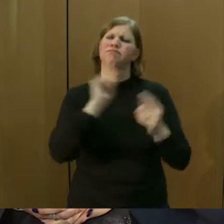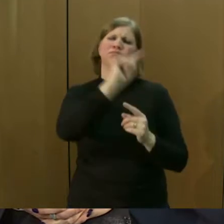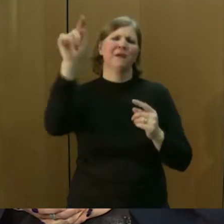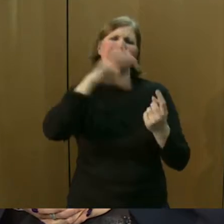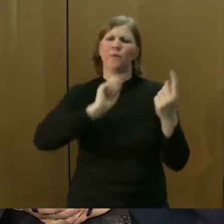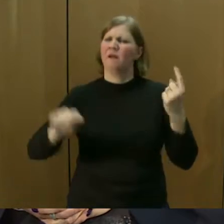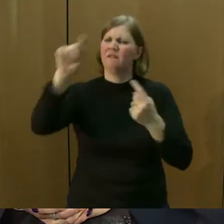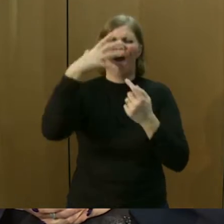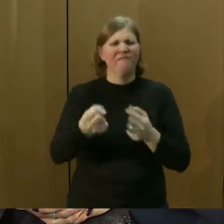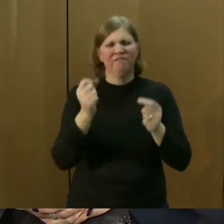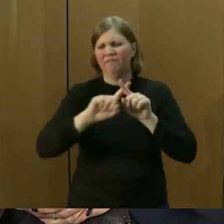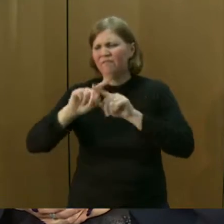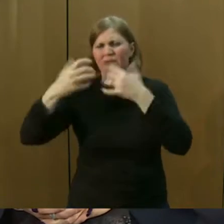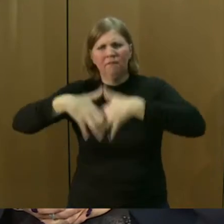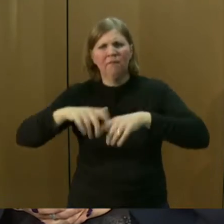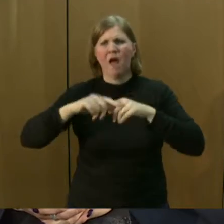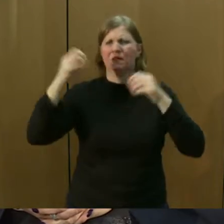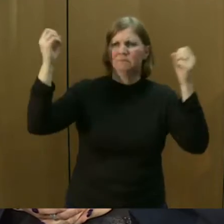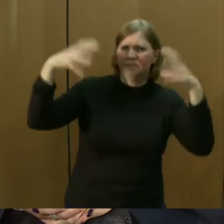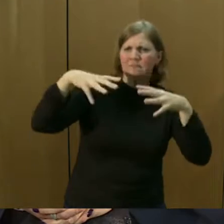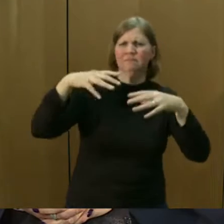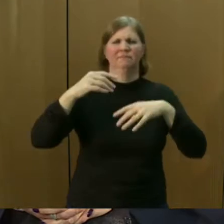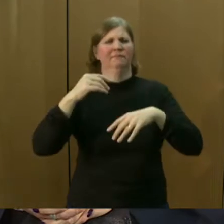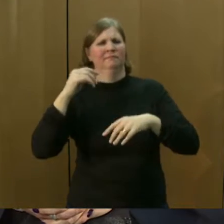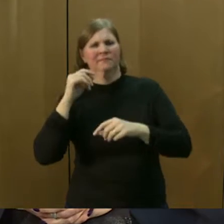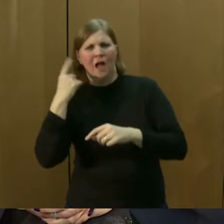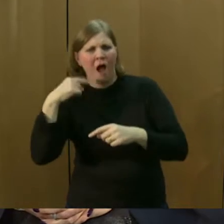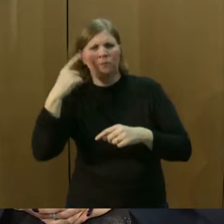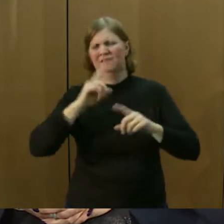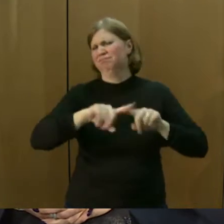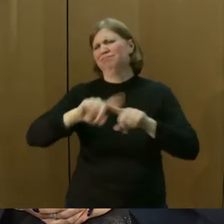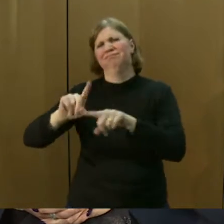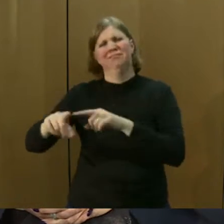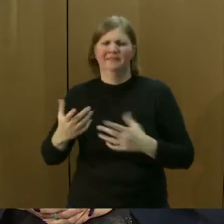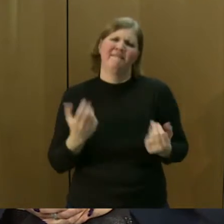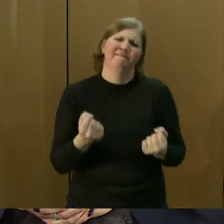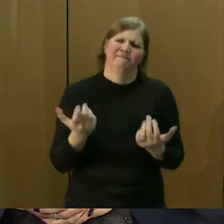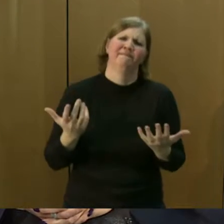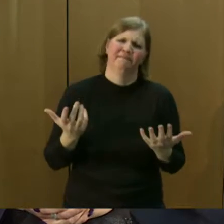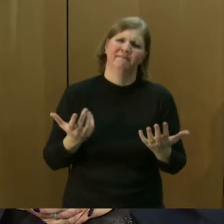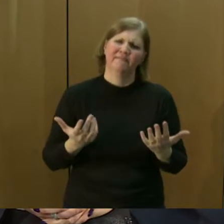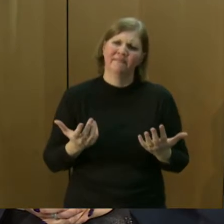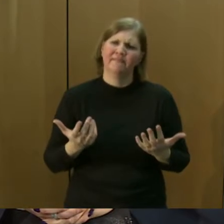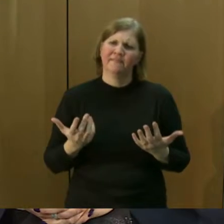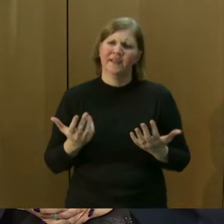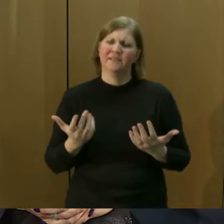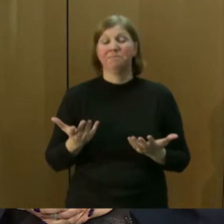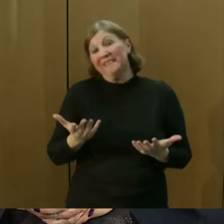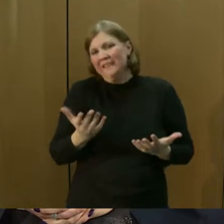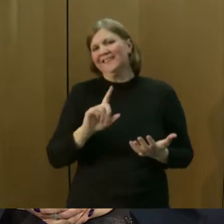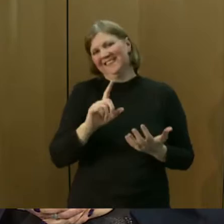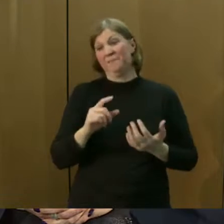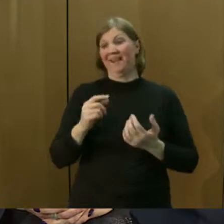prepared kind of black box style so that you can then kind of imprint upon them. Some spaces will be